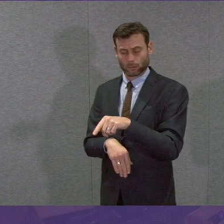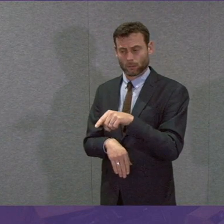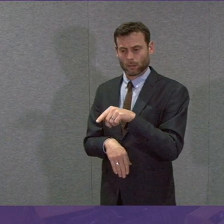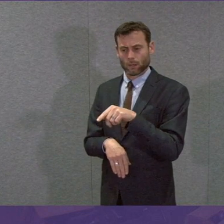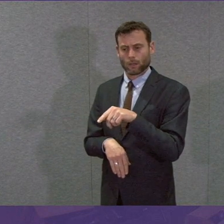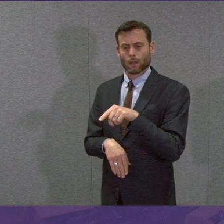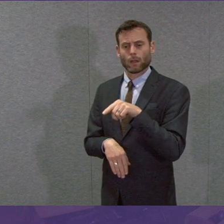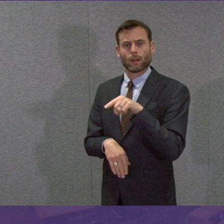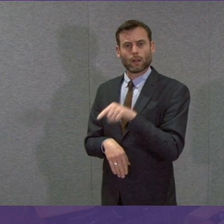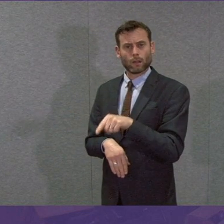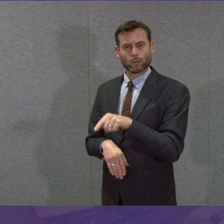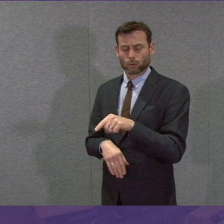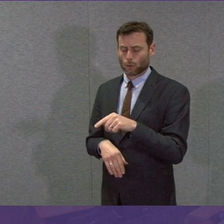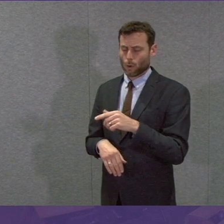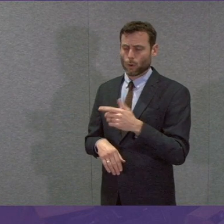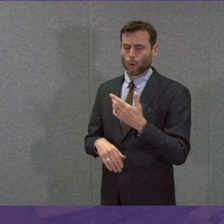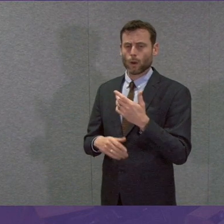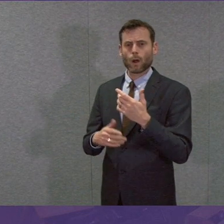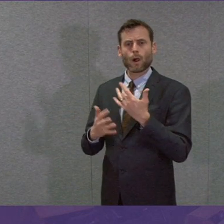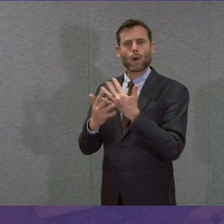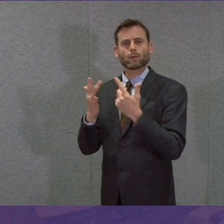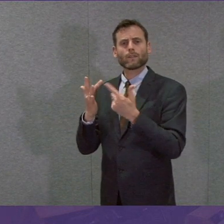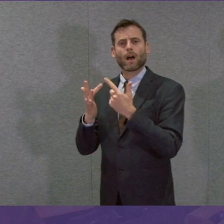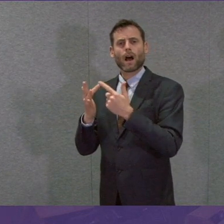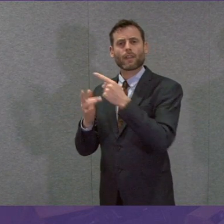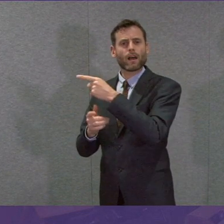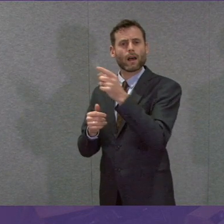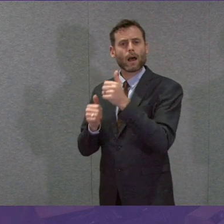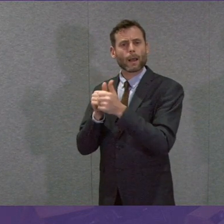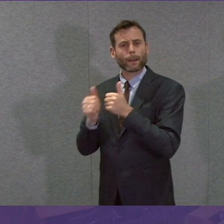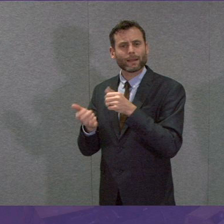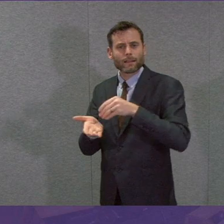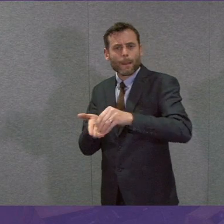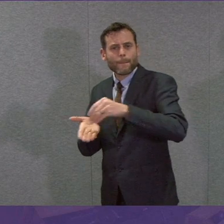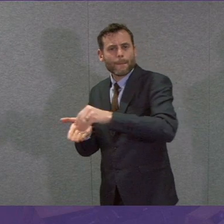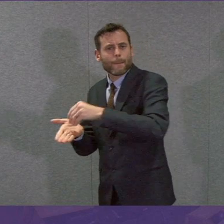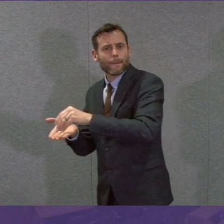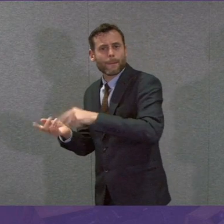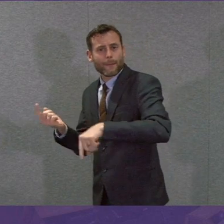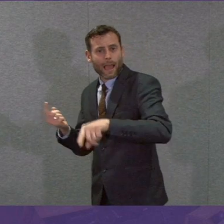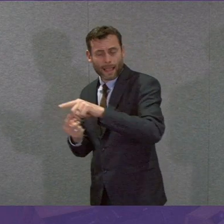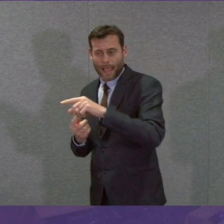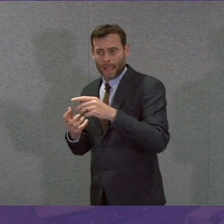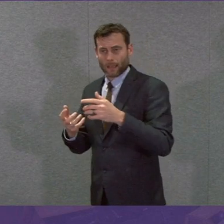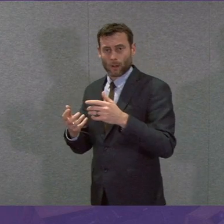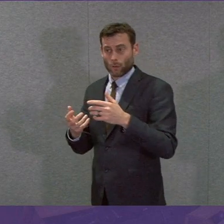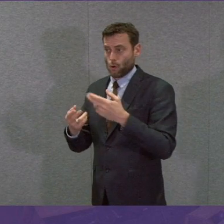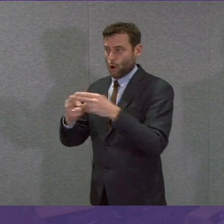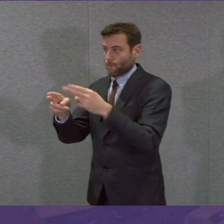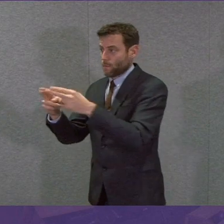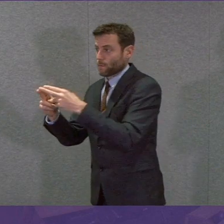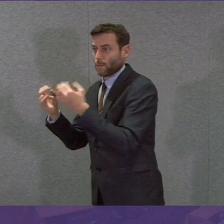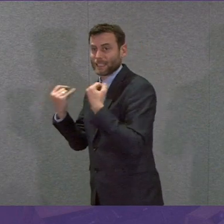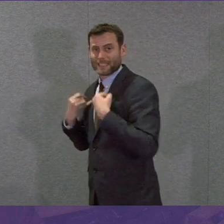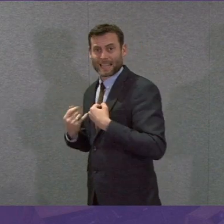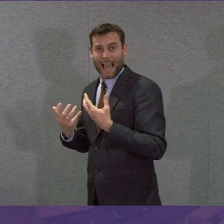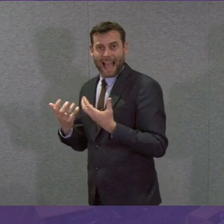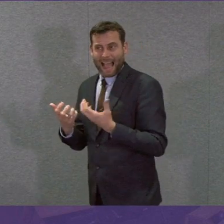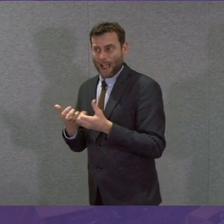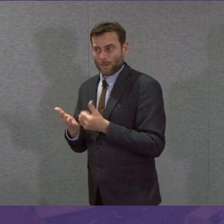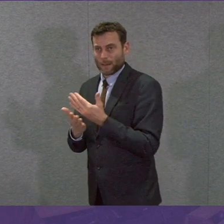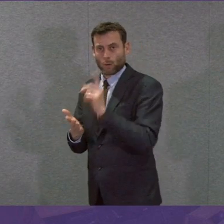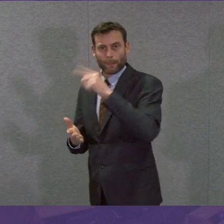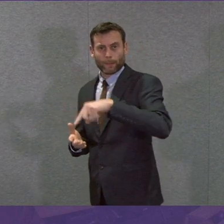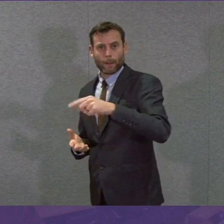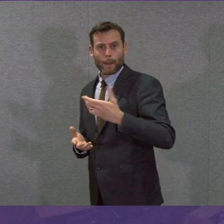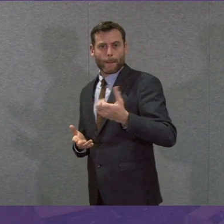with payroll companies so they can carry on and get their staff to make sure that people are paid on time? The member may forgive me, he has